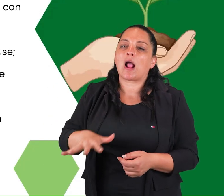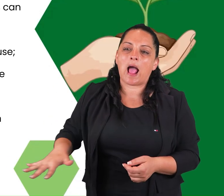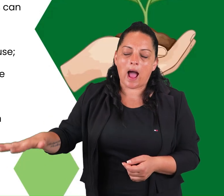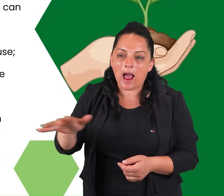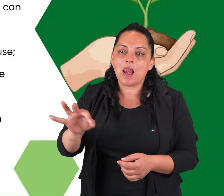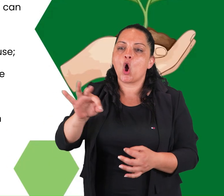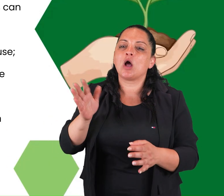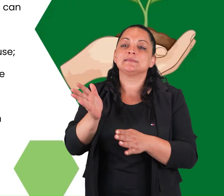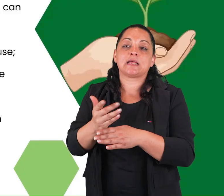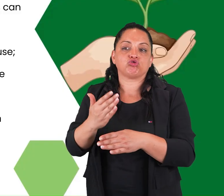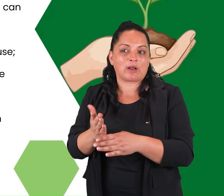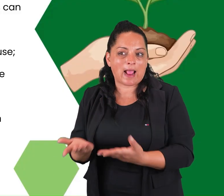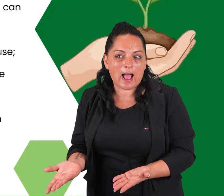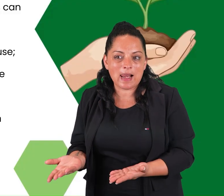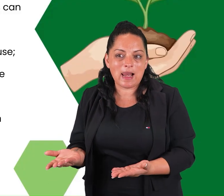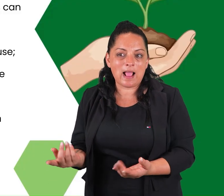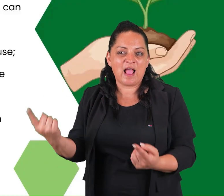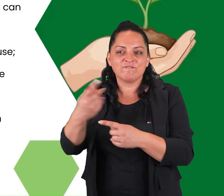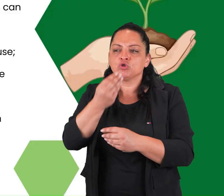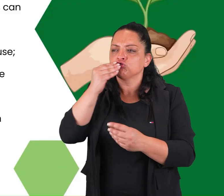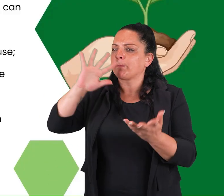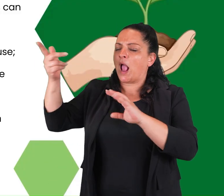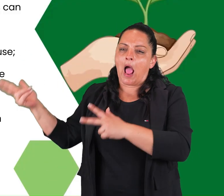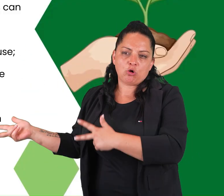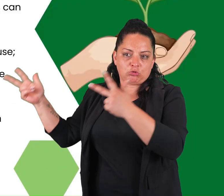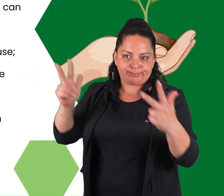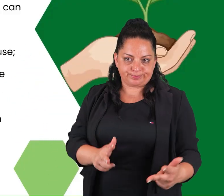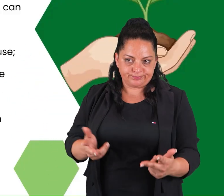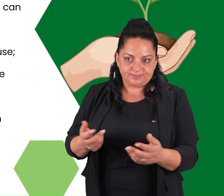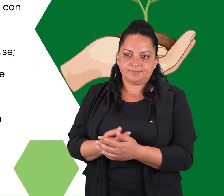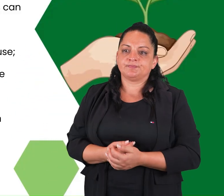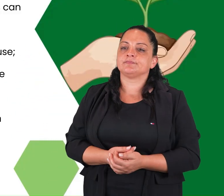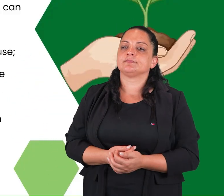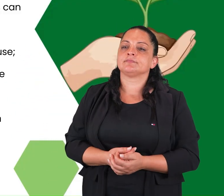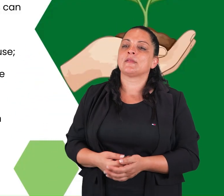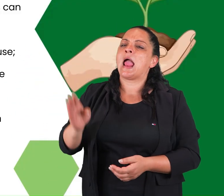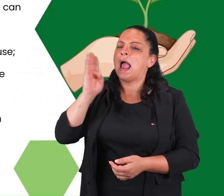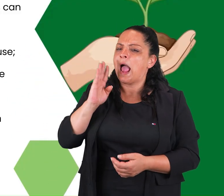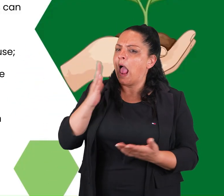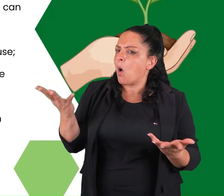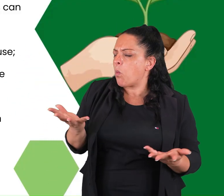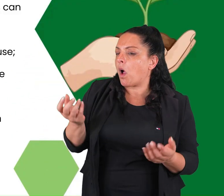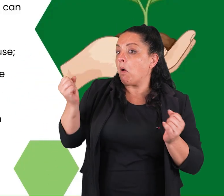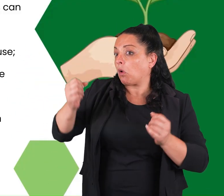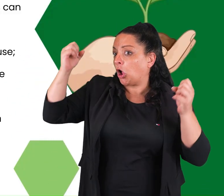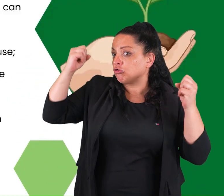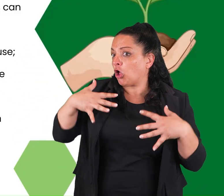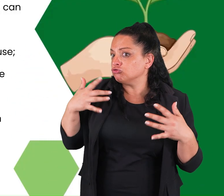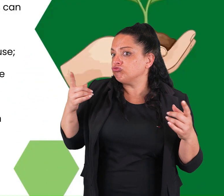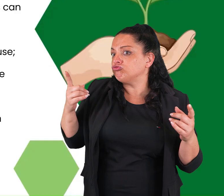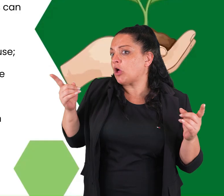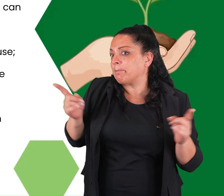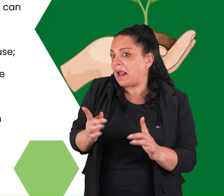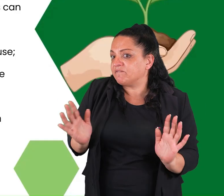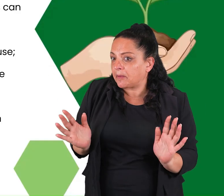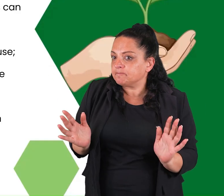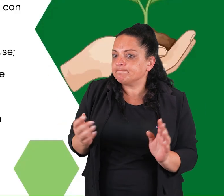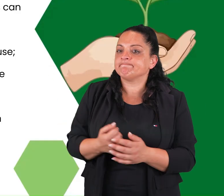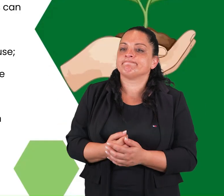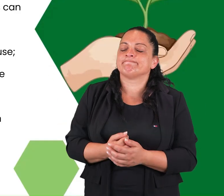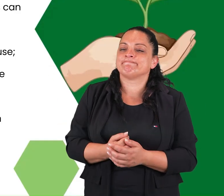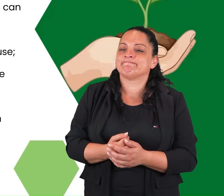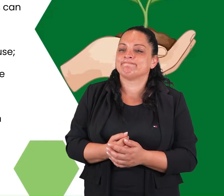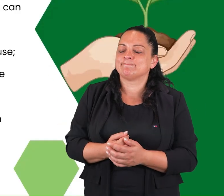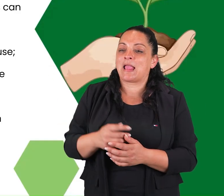than importing food from other countries. And about water, we can take